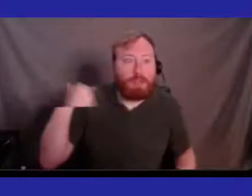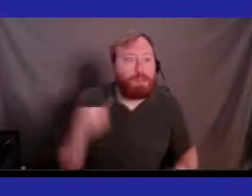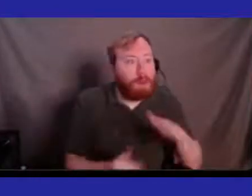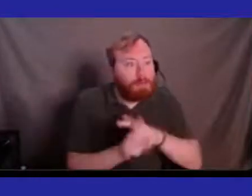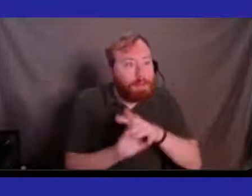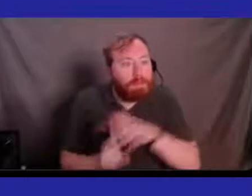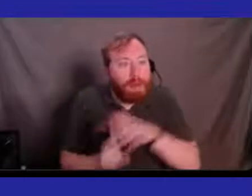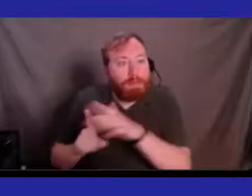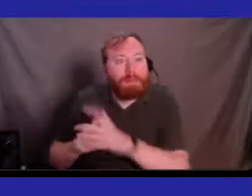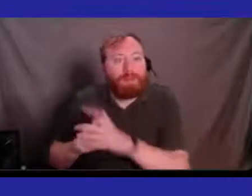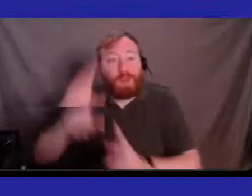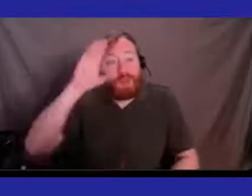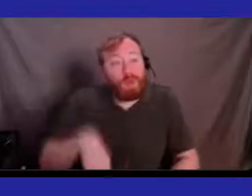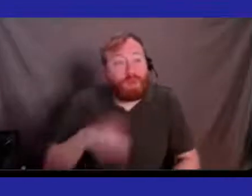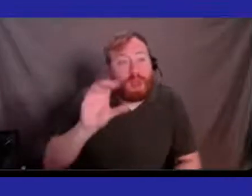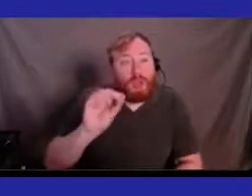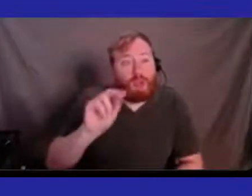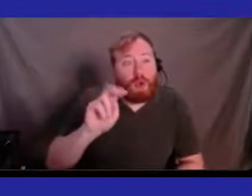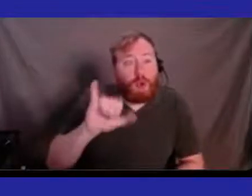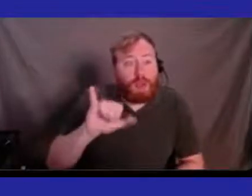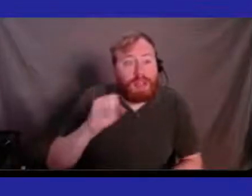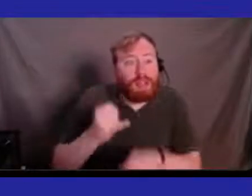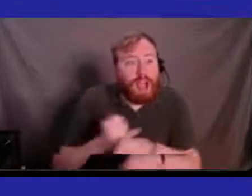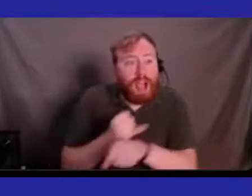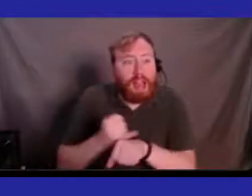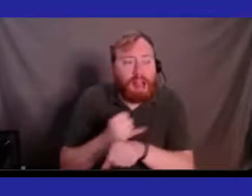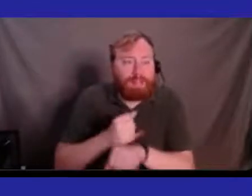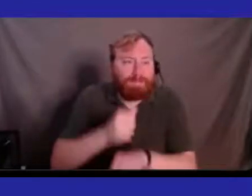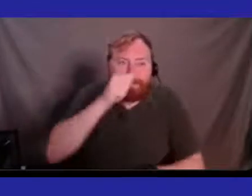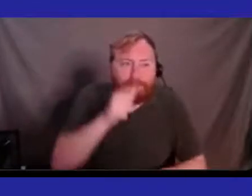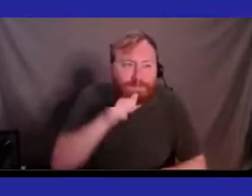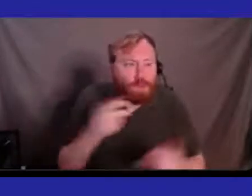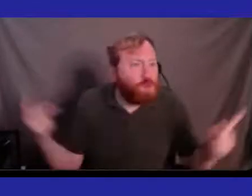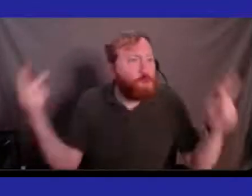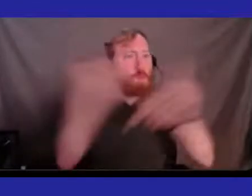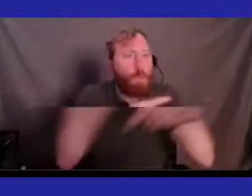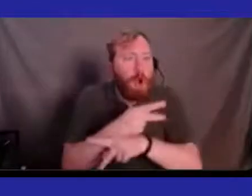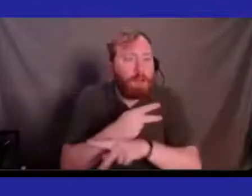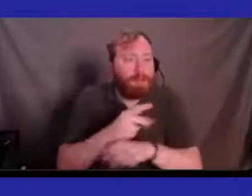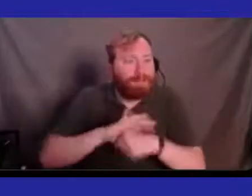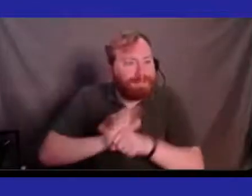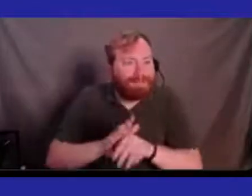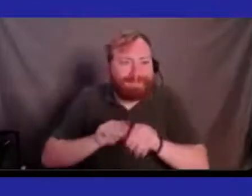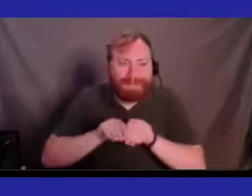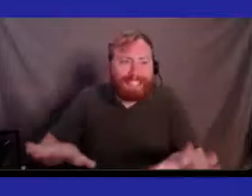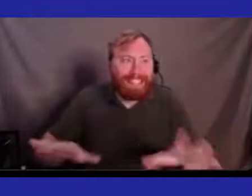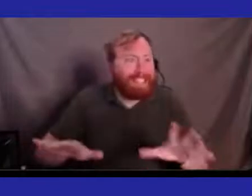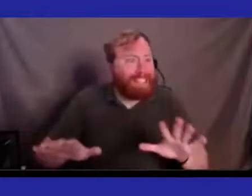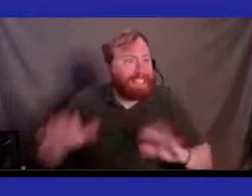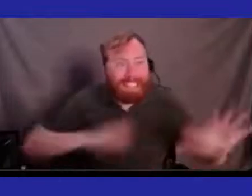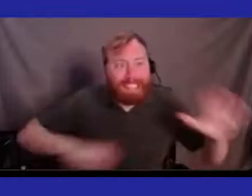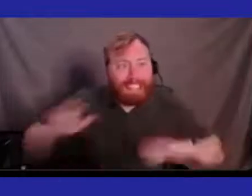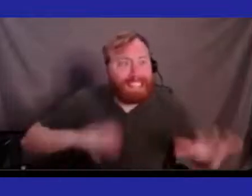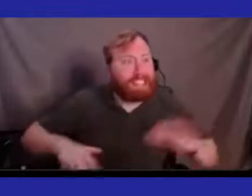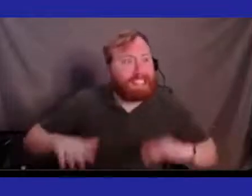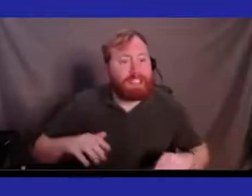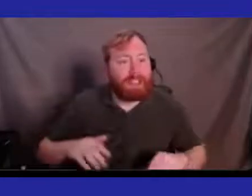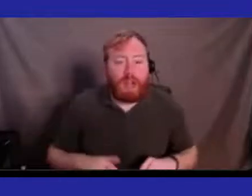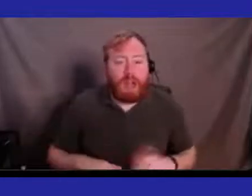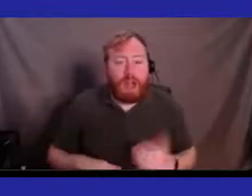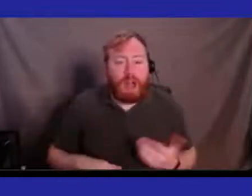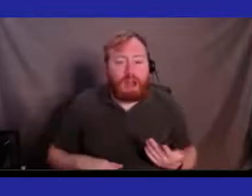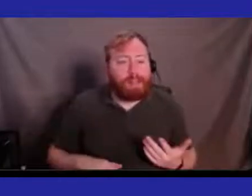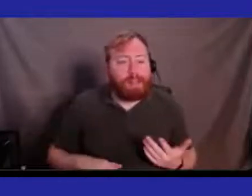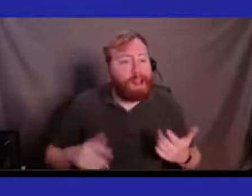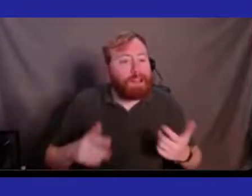took the brunt of that pandemic, and Elmhurst Hospital and so many others, Kings County. But